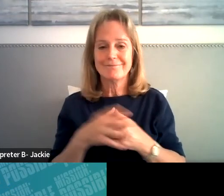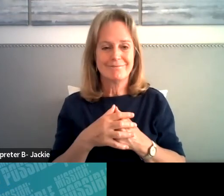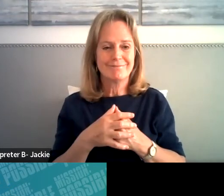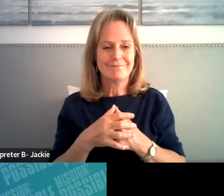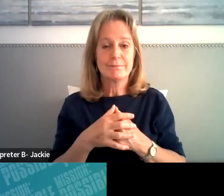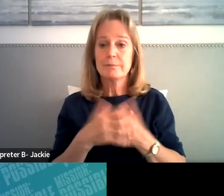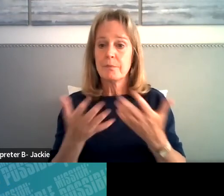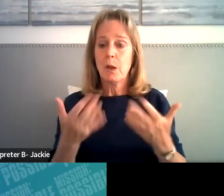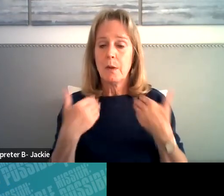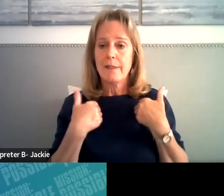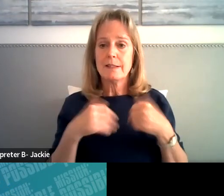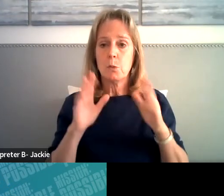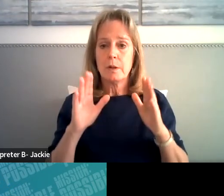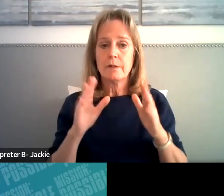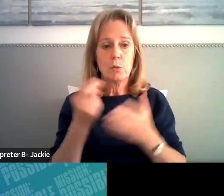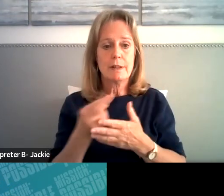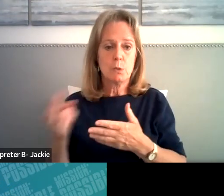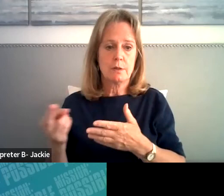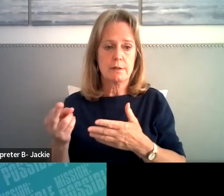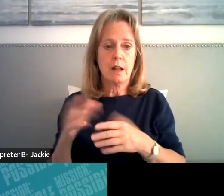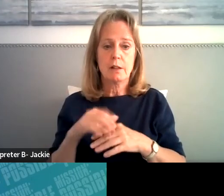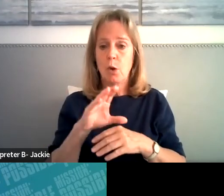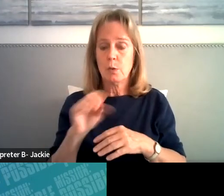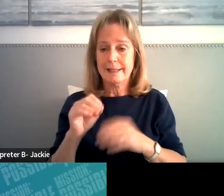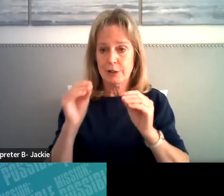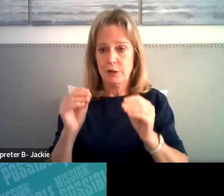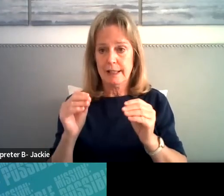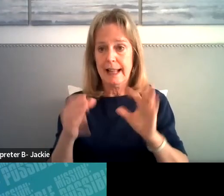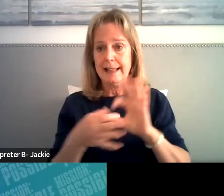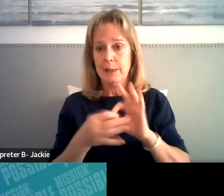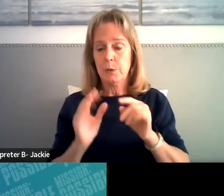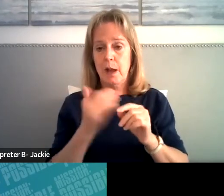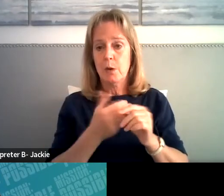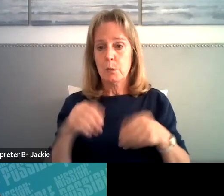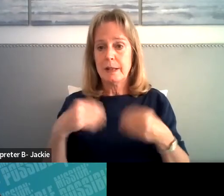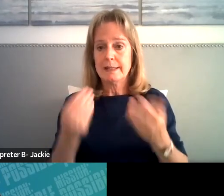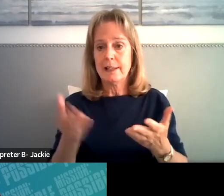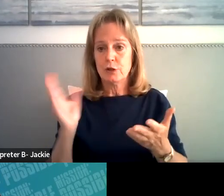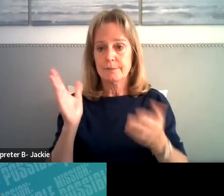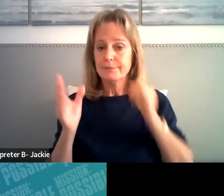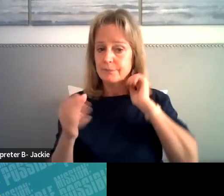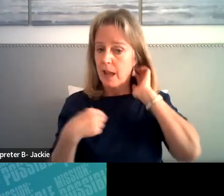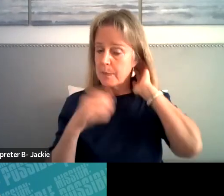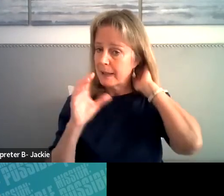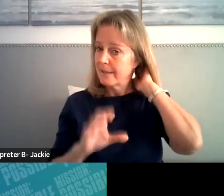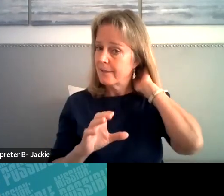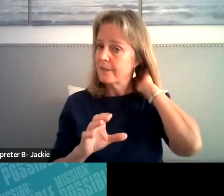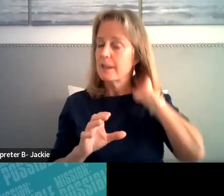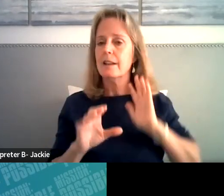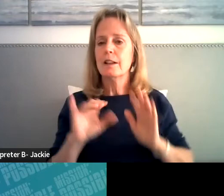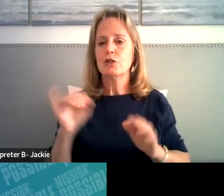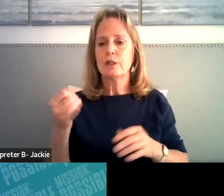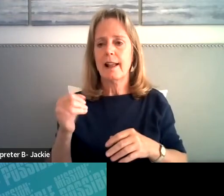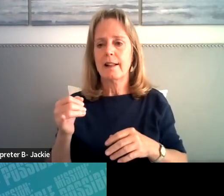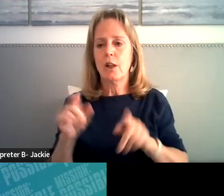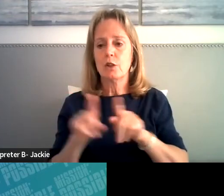So we have this wonderful resources on co-teaching. It is linked to our presentation, and I believe that Janelle